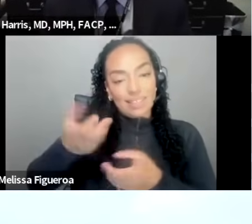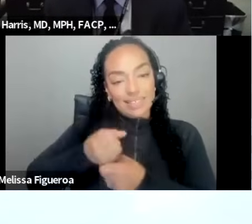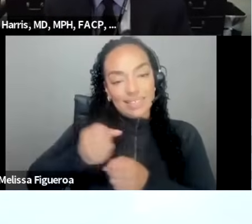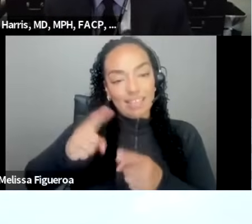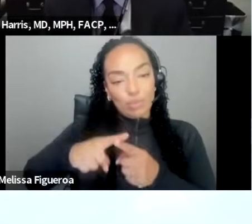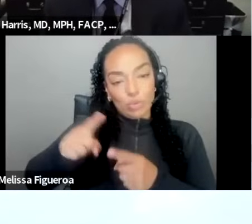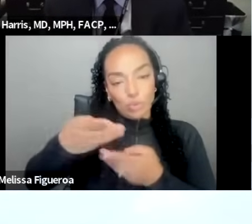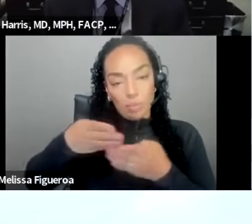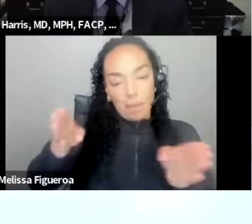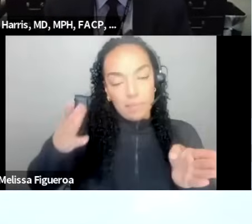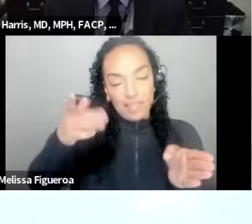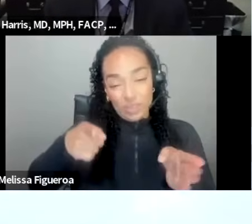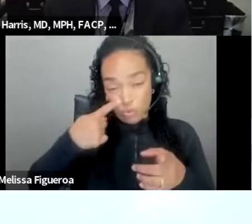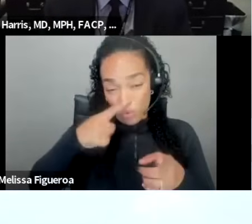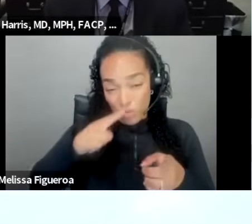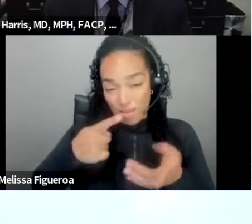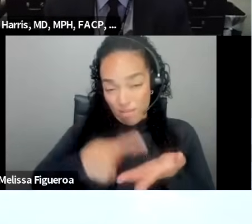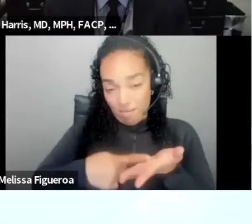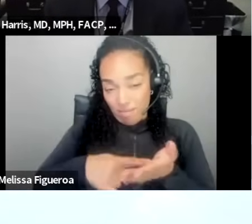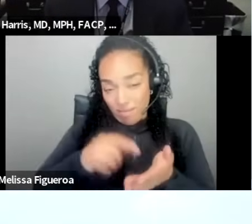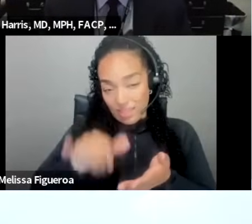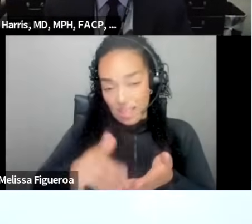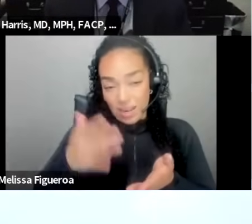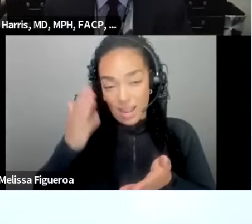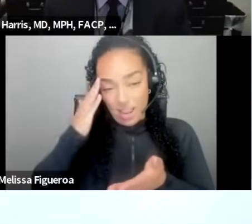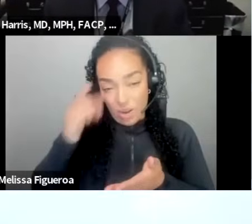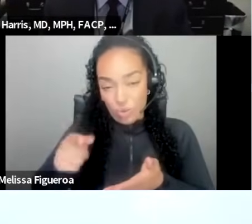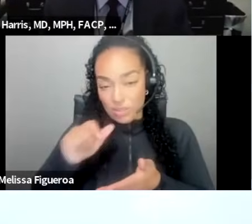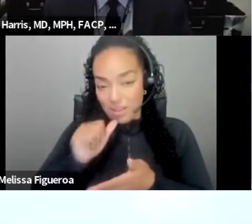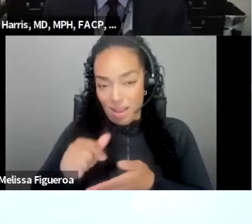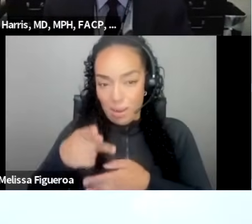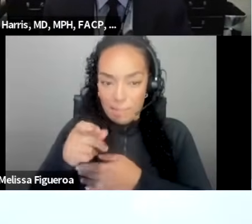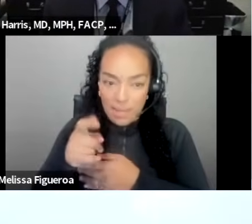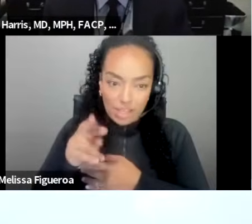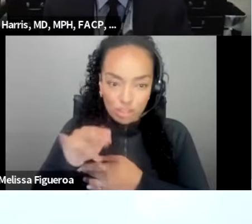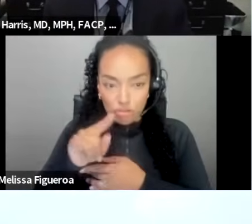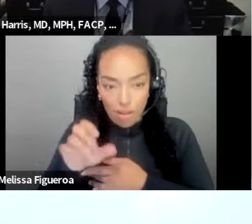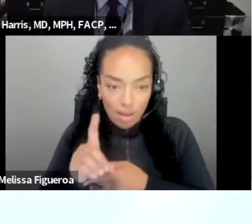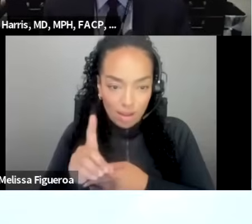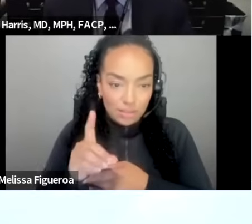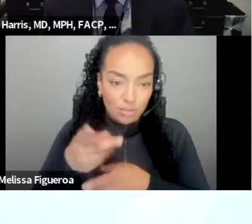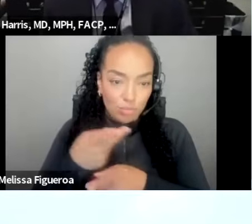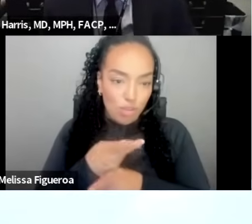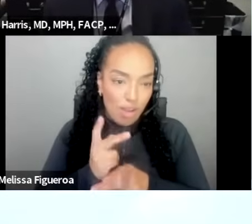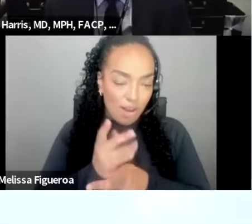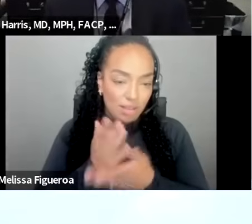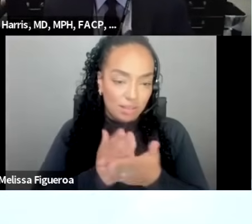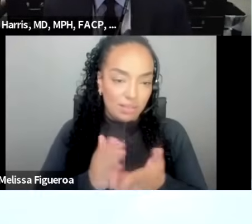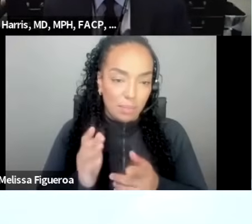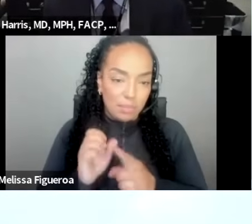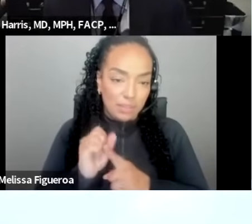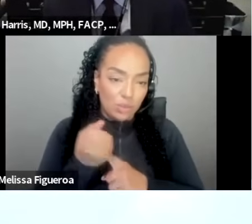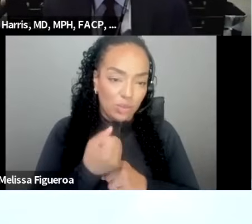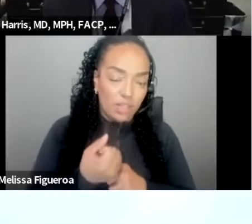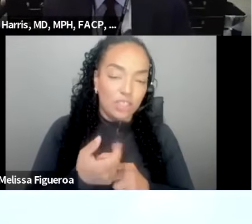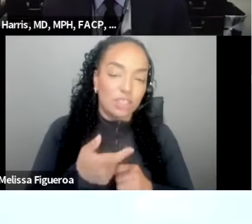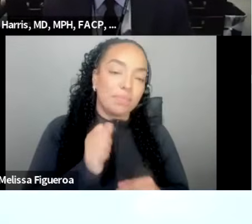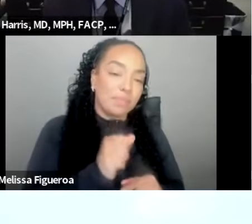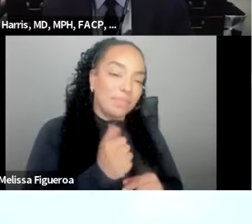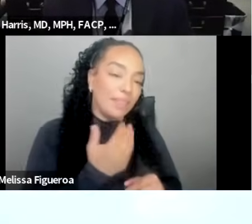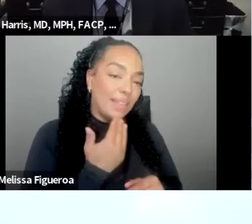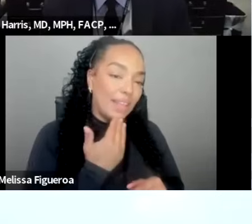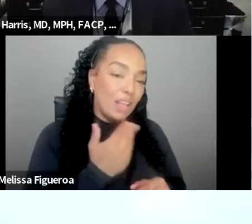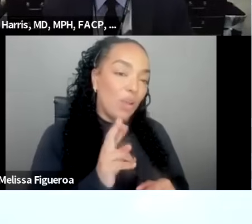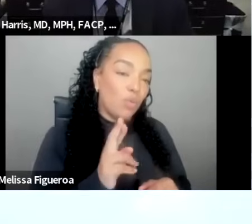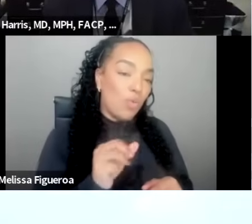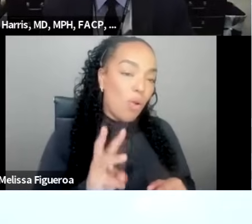issue, because it is not a pasteurized product, to my understanding, in some cases? Yeah, thanks, Dr. Hahn. Raw milk